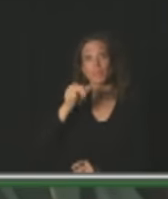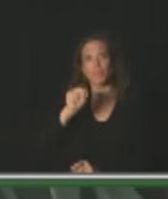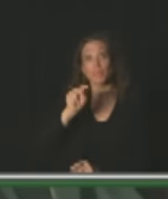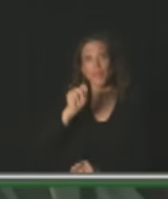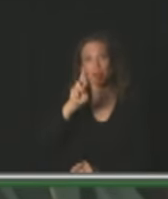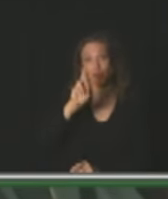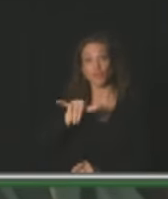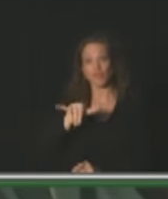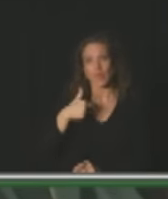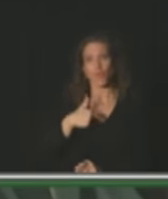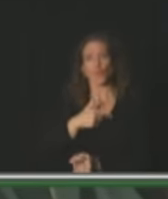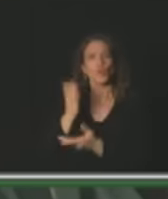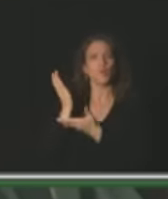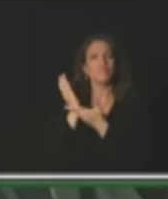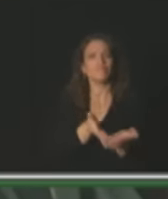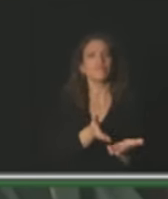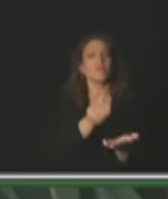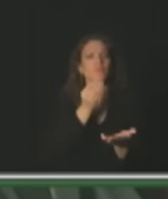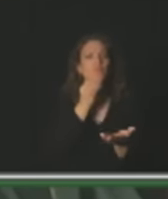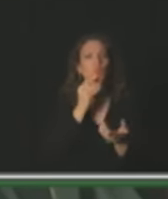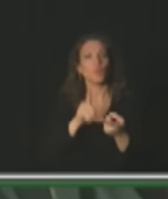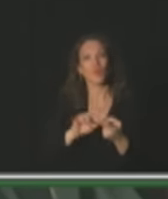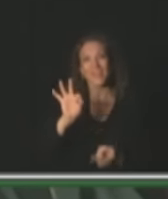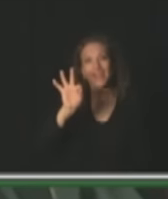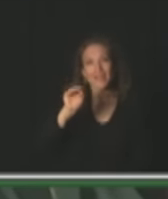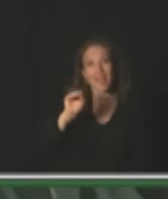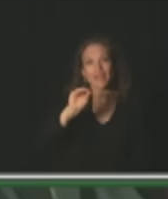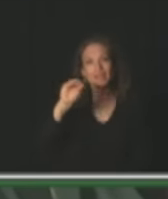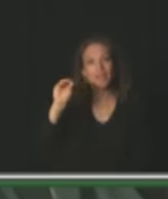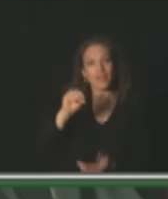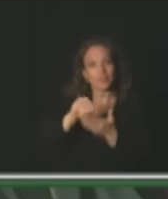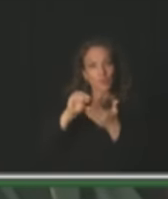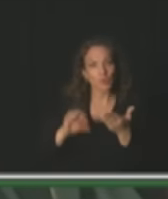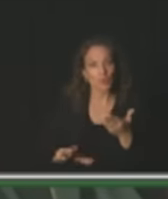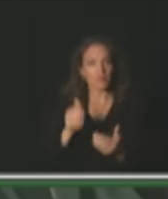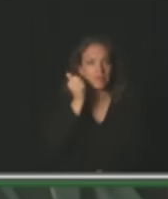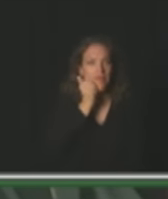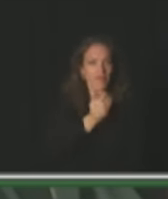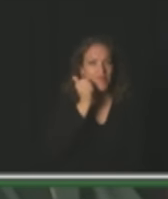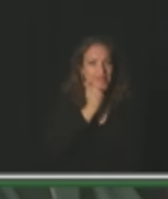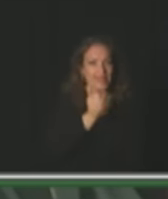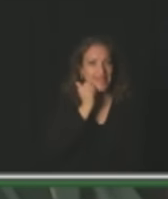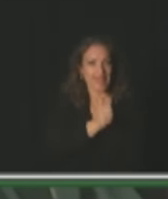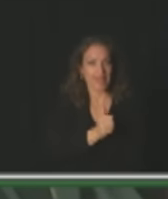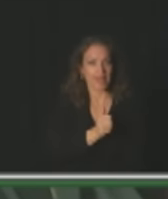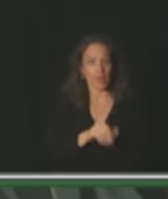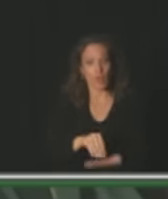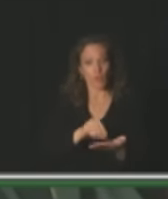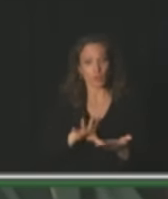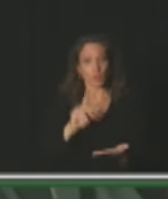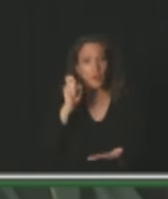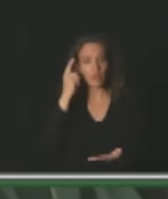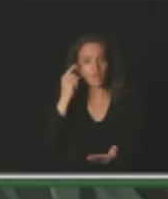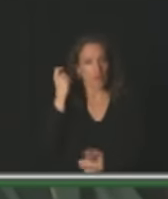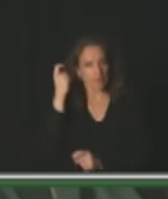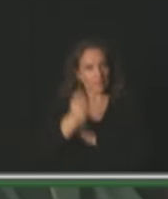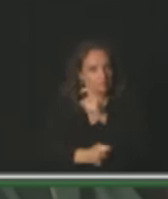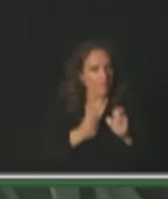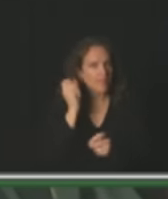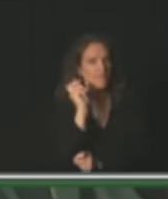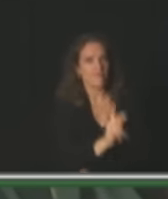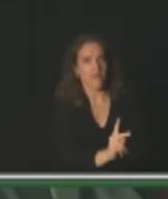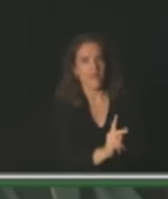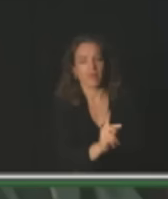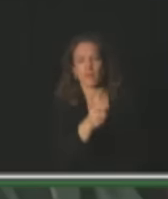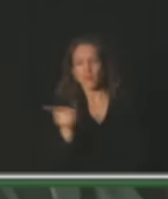students every day. They are giving back. Our student government is giving back. They understand what it